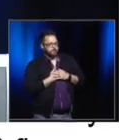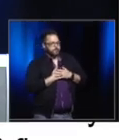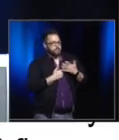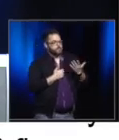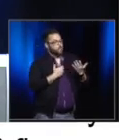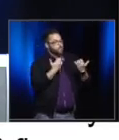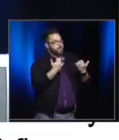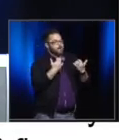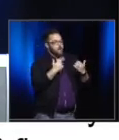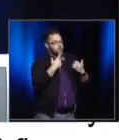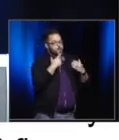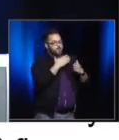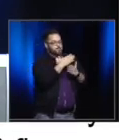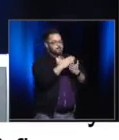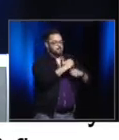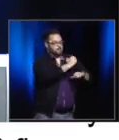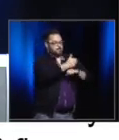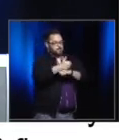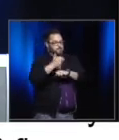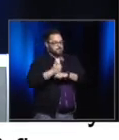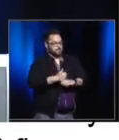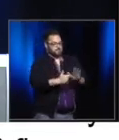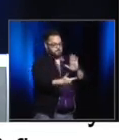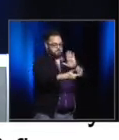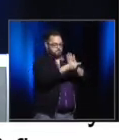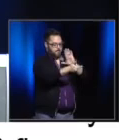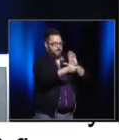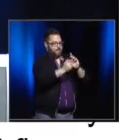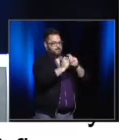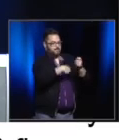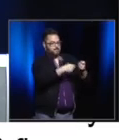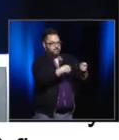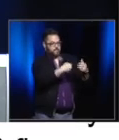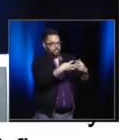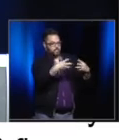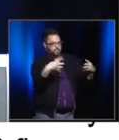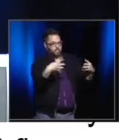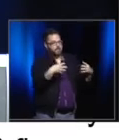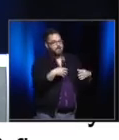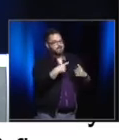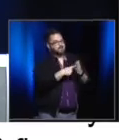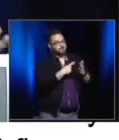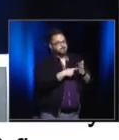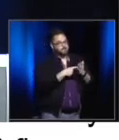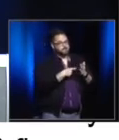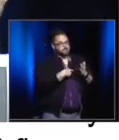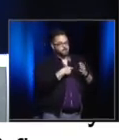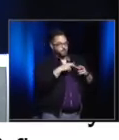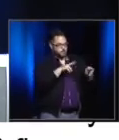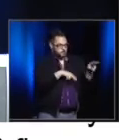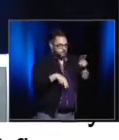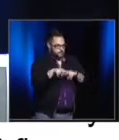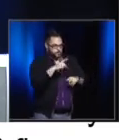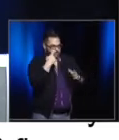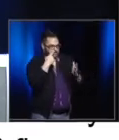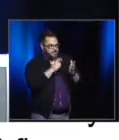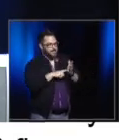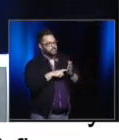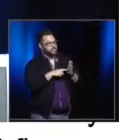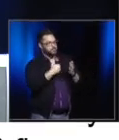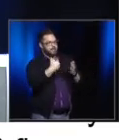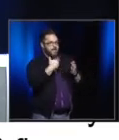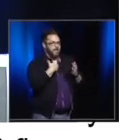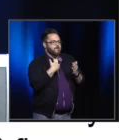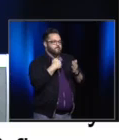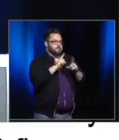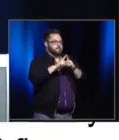between different distances offshore, occasionally there are visual or acoustic detections of dolphins out to beyond these distances, as I